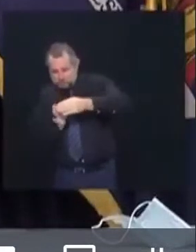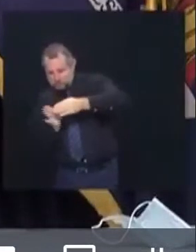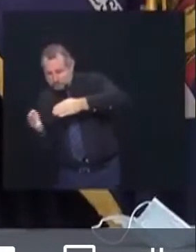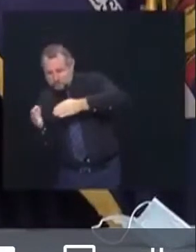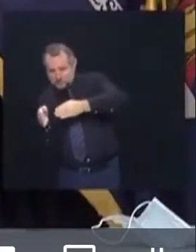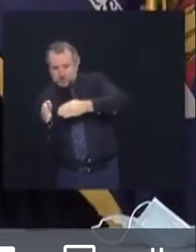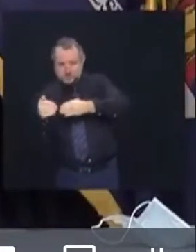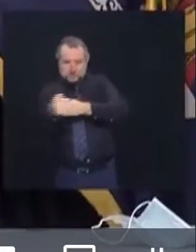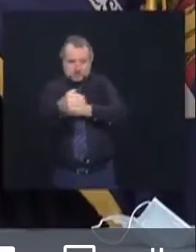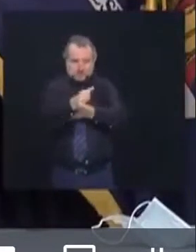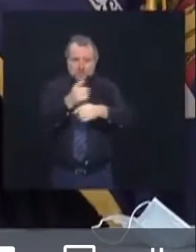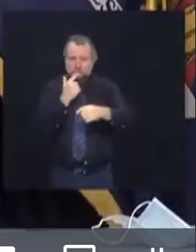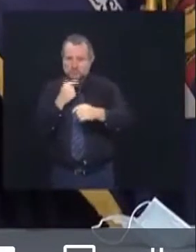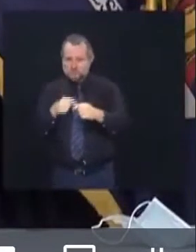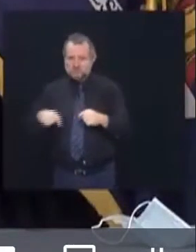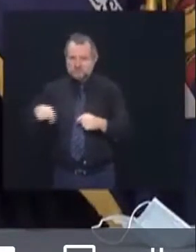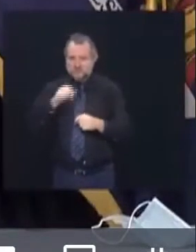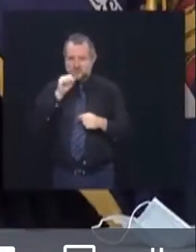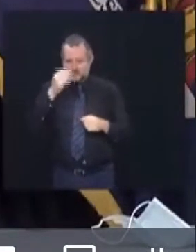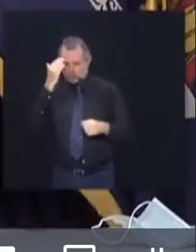tight focus,